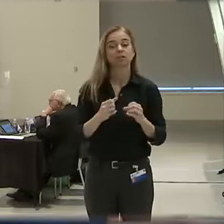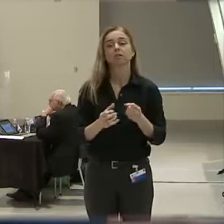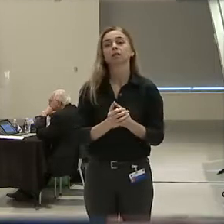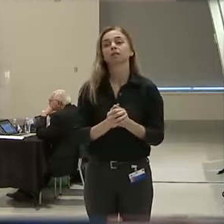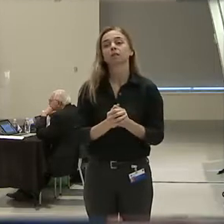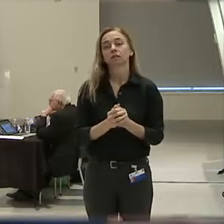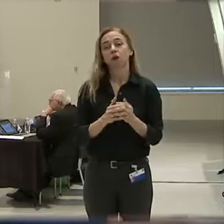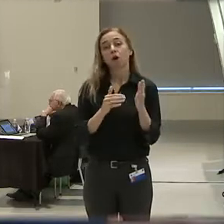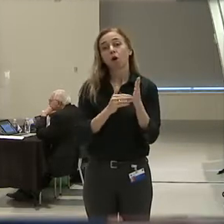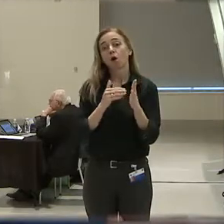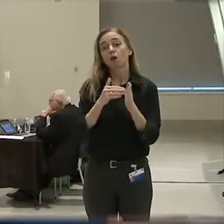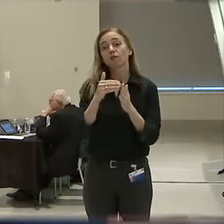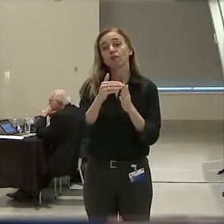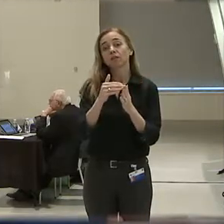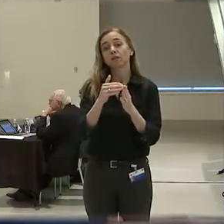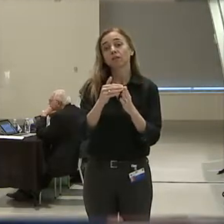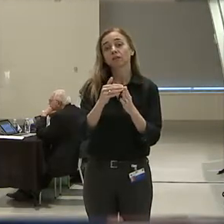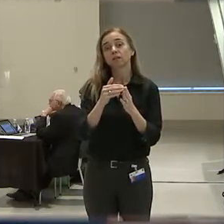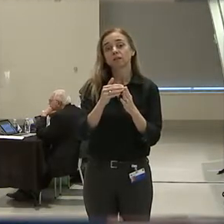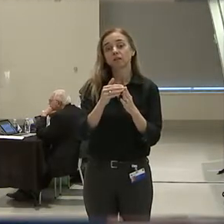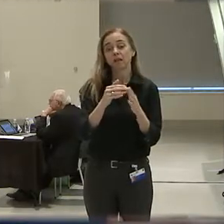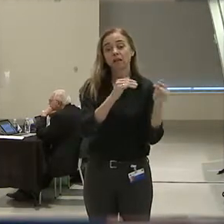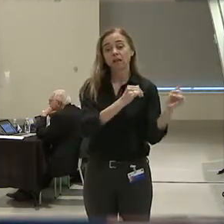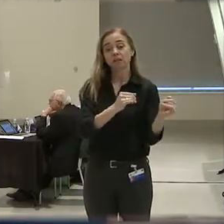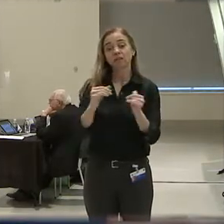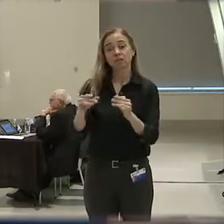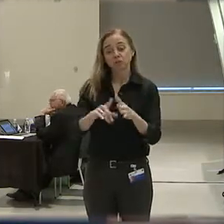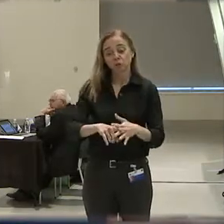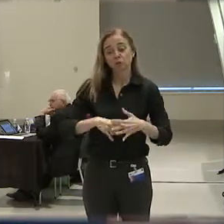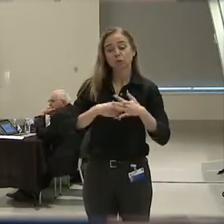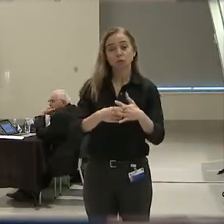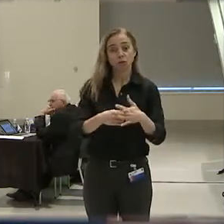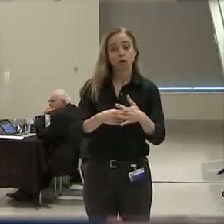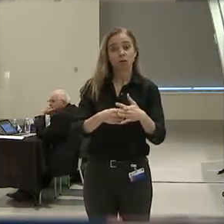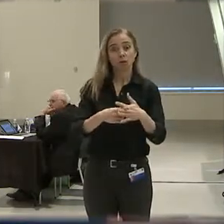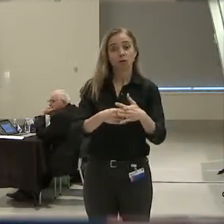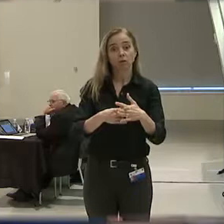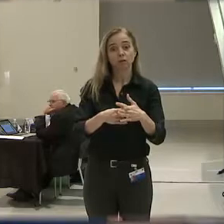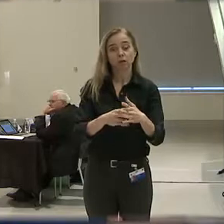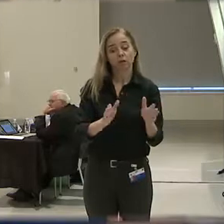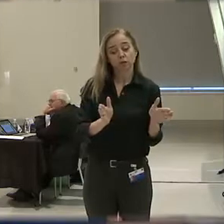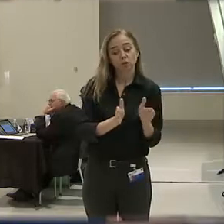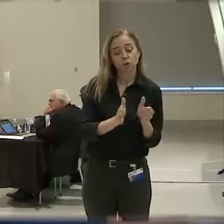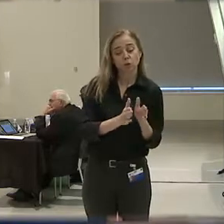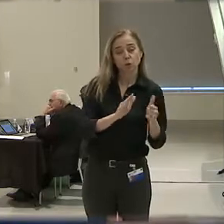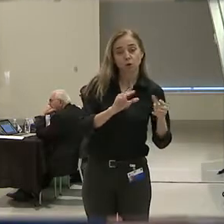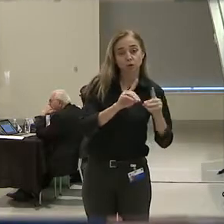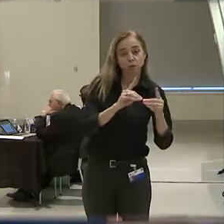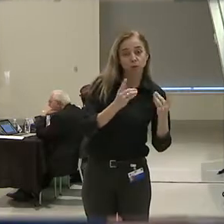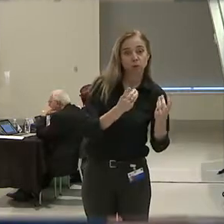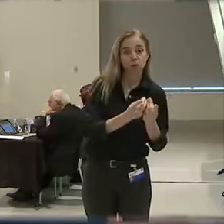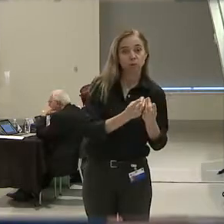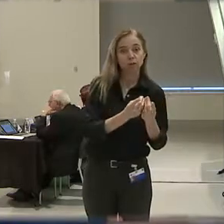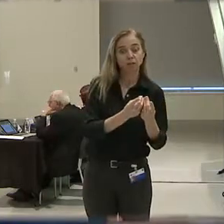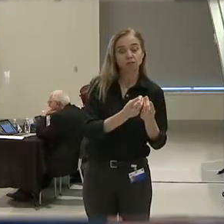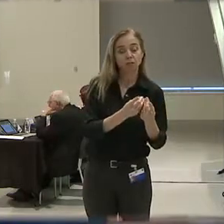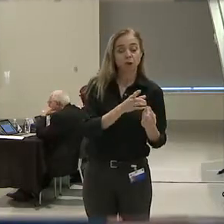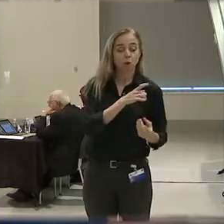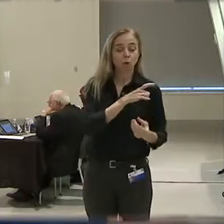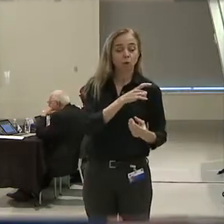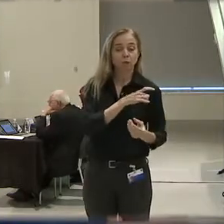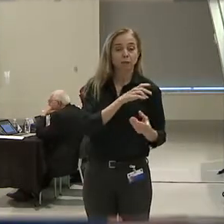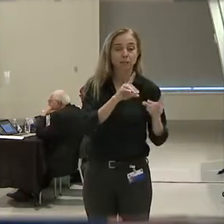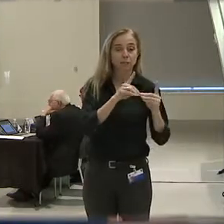times, the way that it will work is that an individual may start at one of the smaller departments' commissions, and the police department's